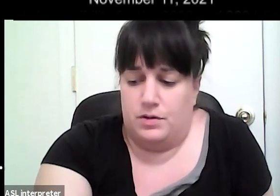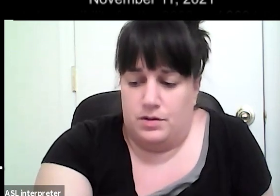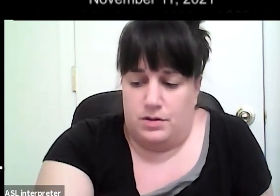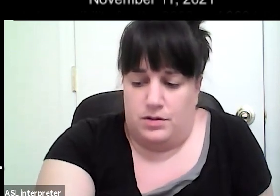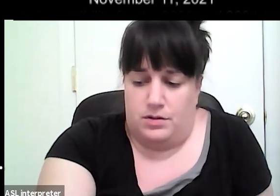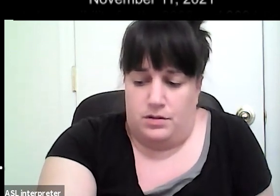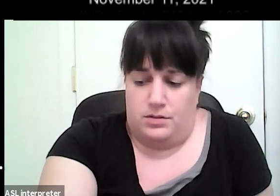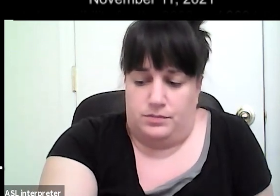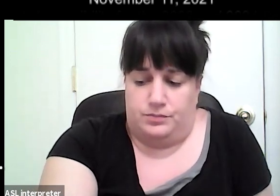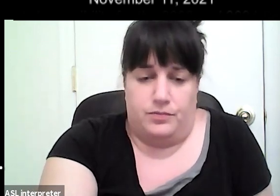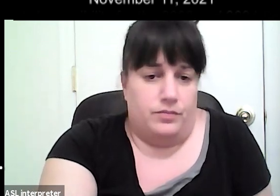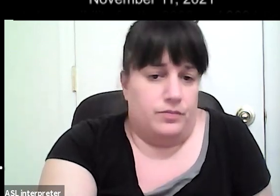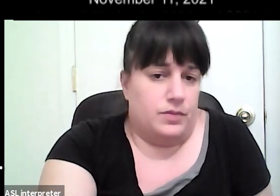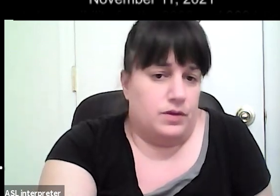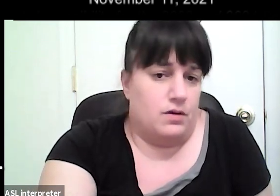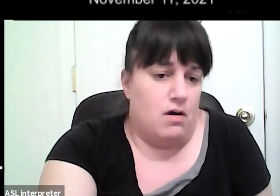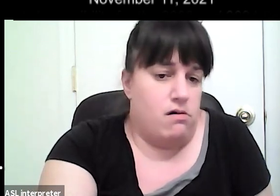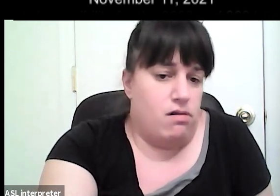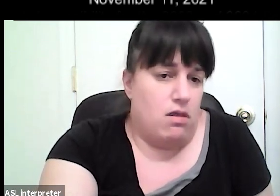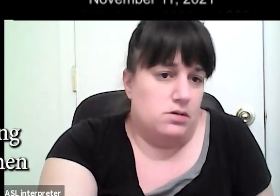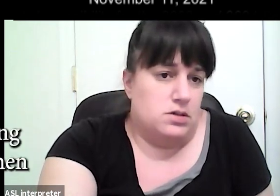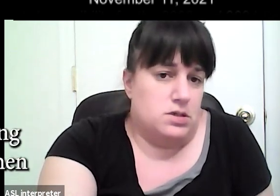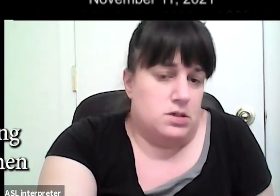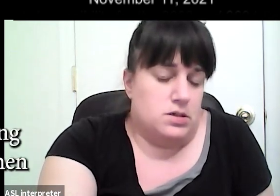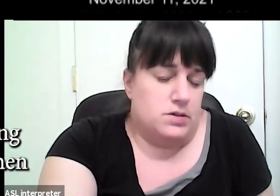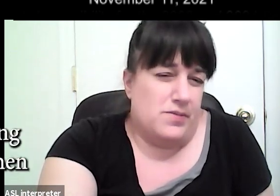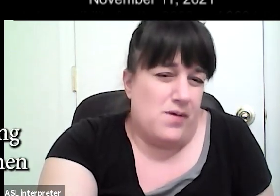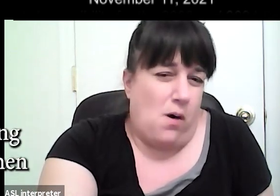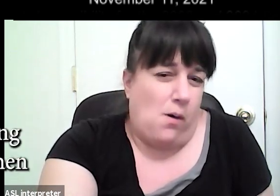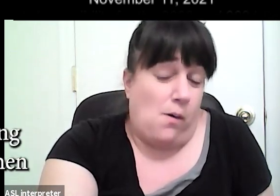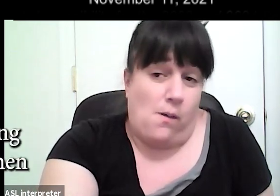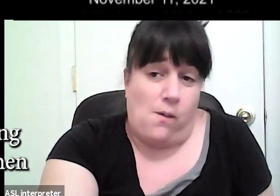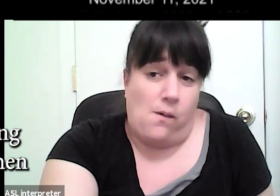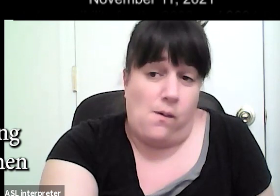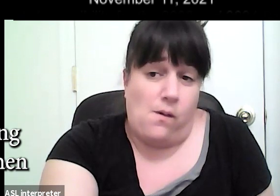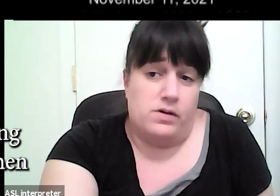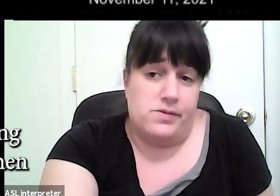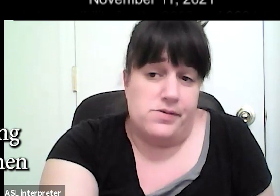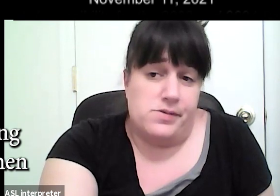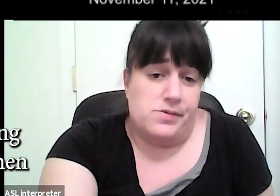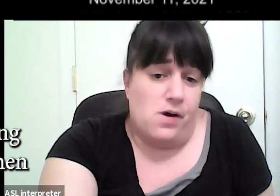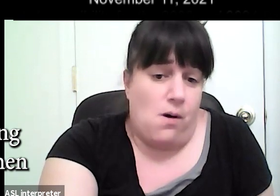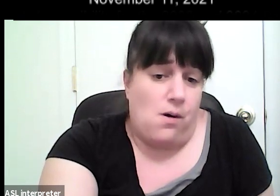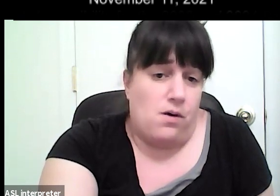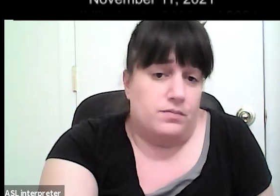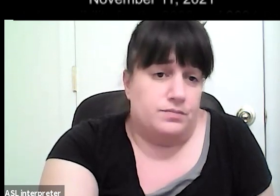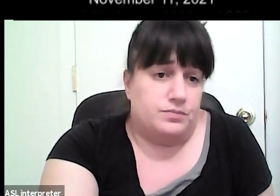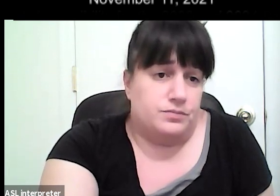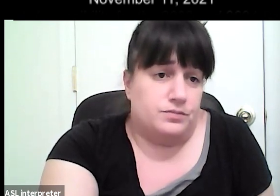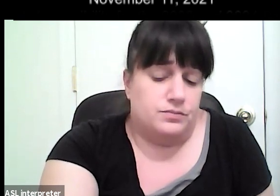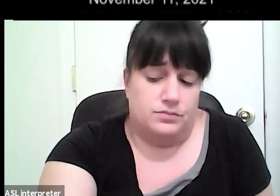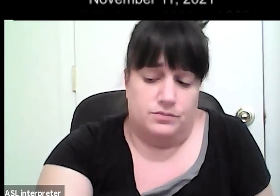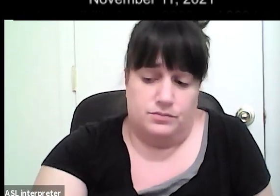VoiceOver and Dsonic. Window. Viewport has keyboard focus. Search. Polaris. Content selected. So what we're going to do is we're going to search for Kepler 12. Kepler. Kepler